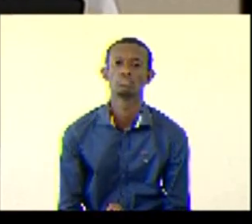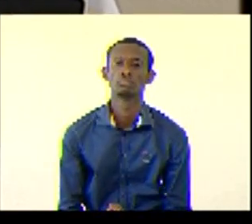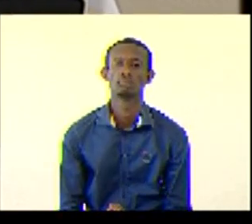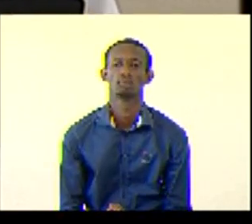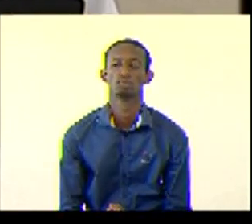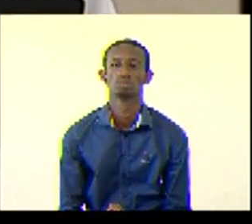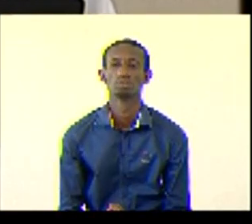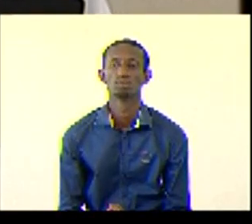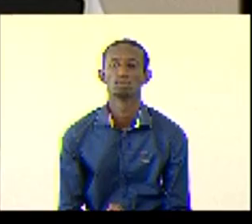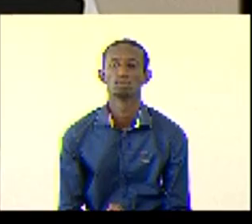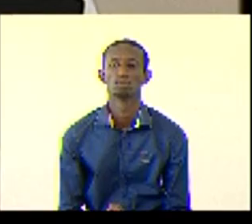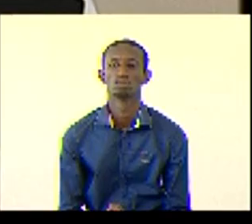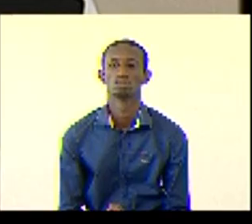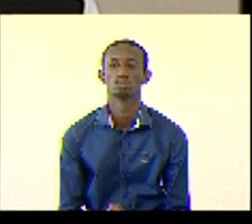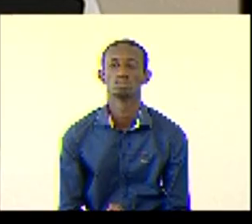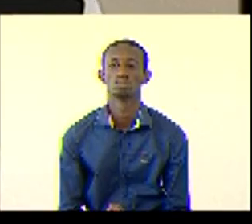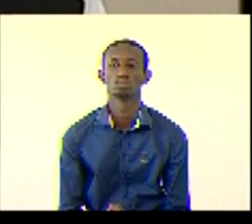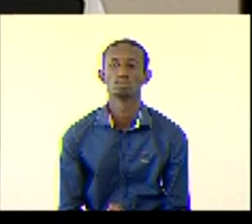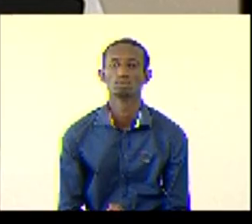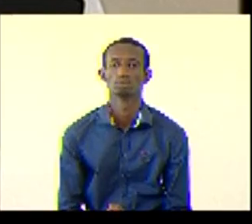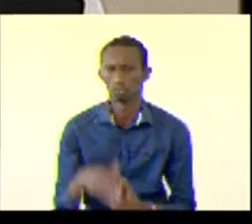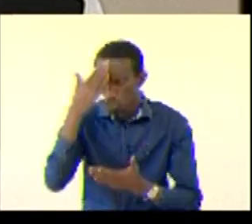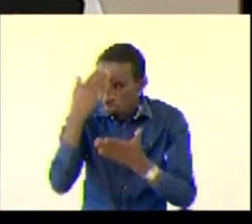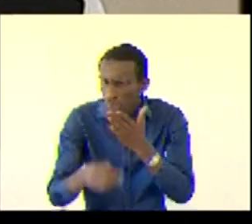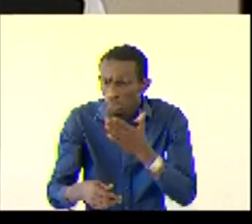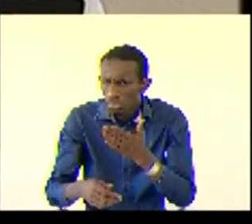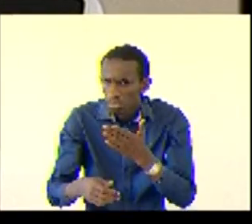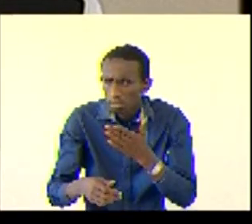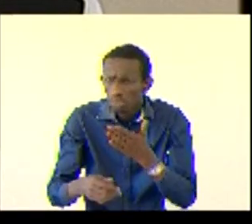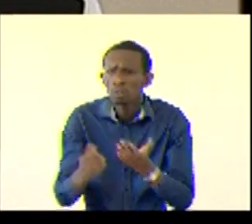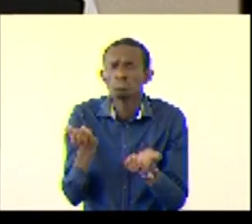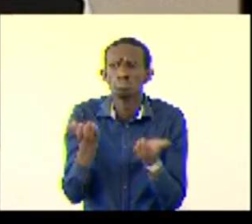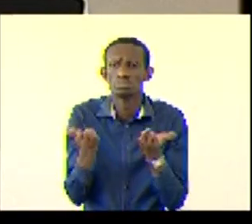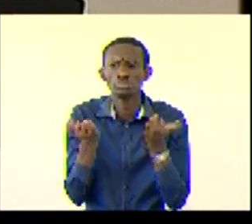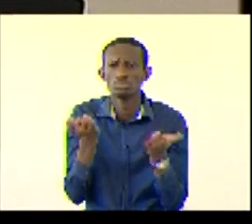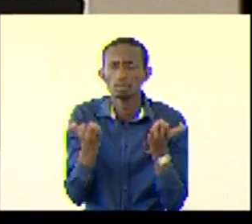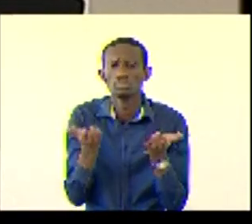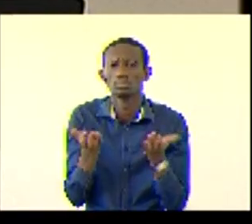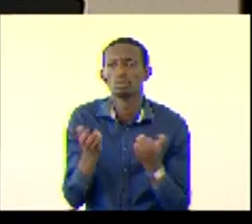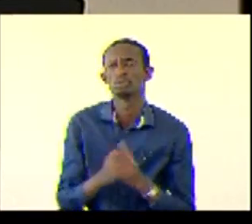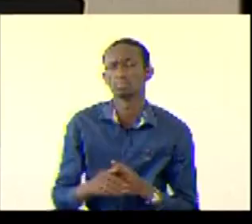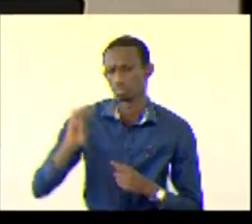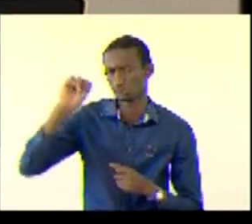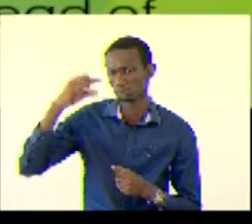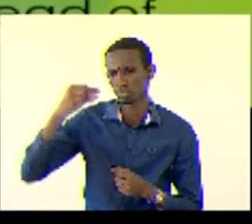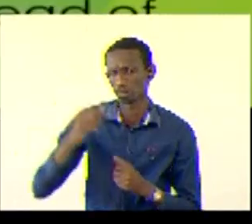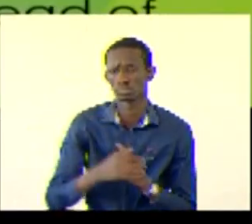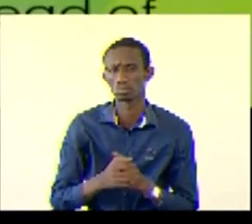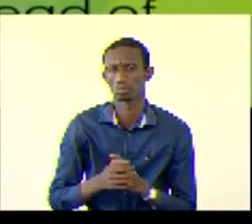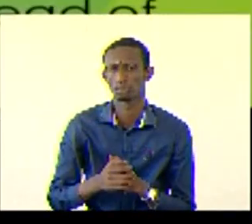So why is the mass of manganese for oxide remaining constant? This is the mass of manganese for